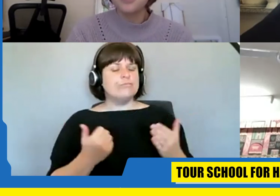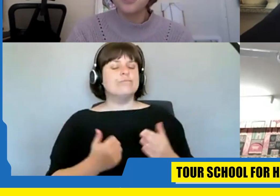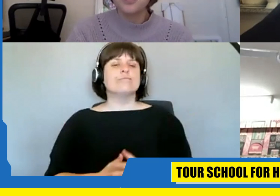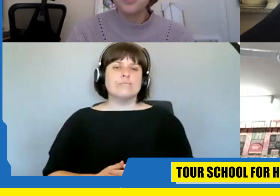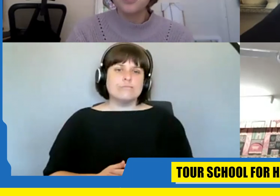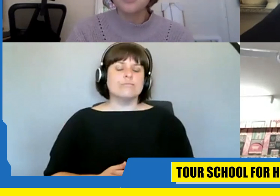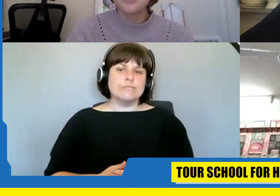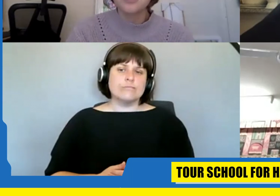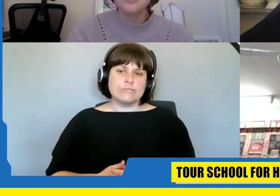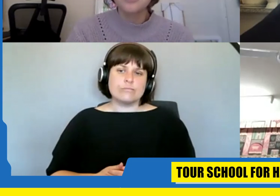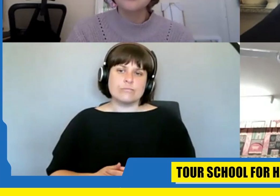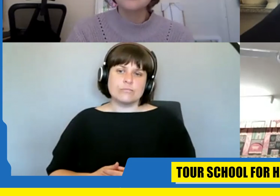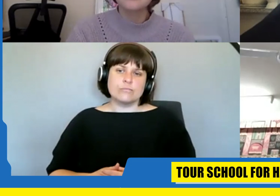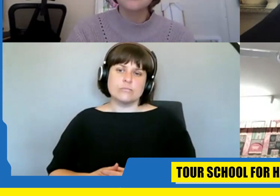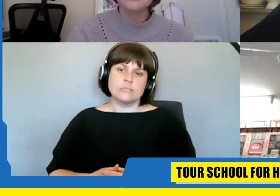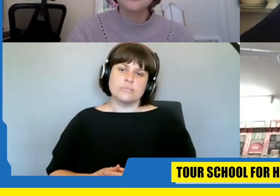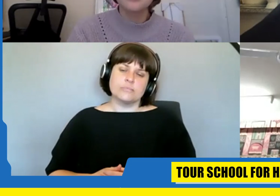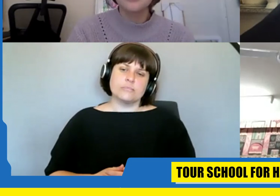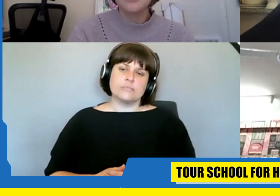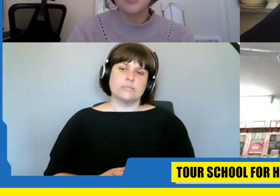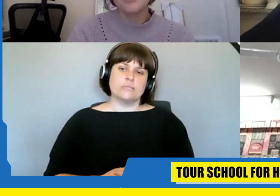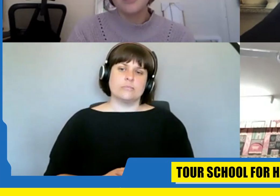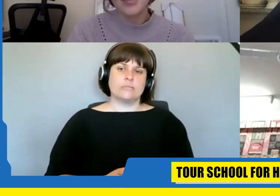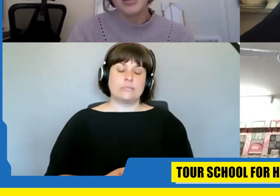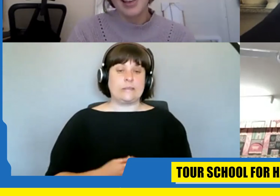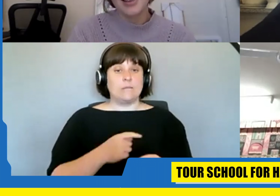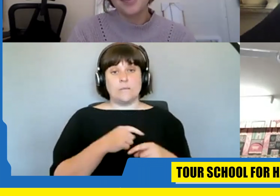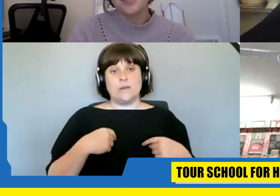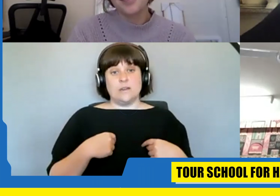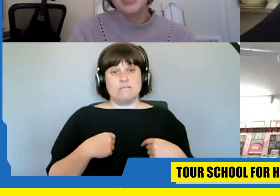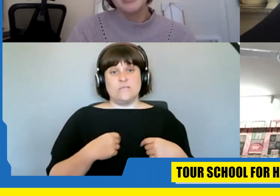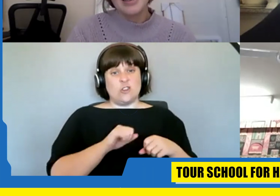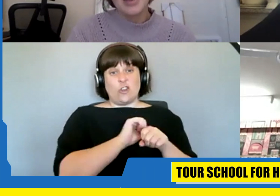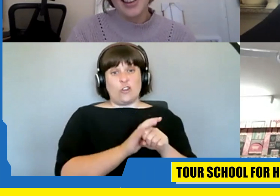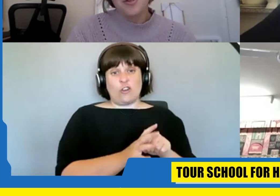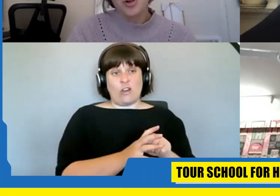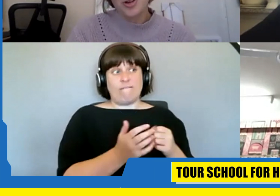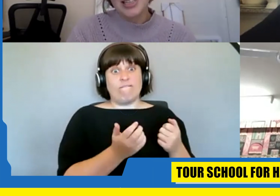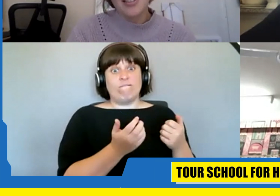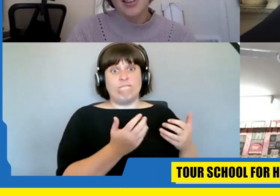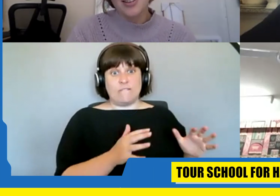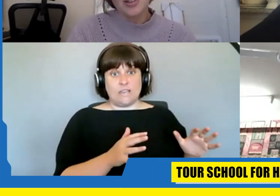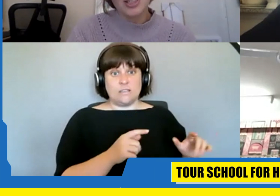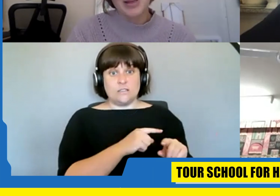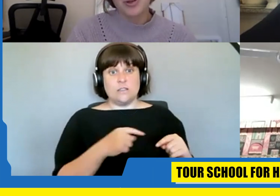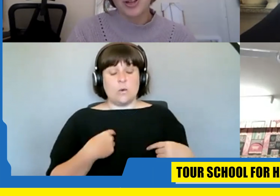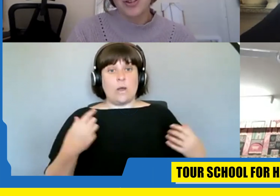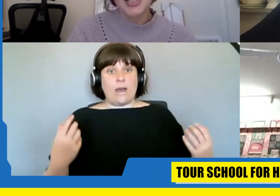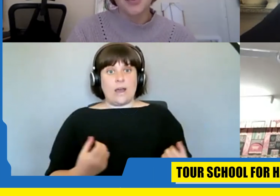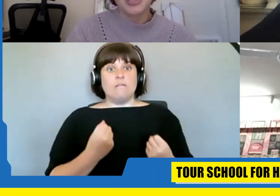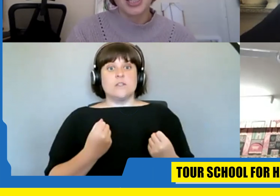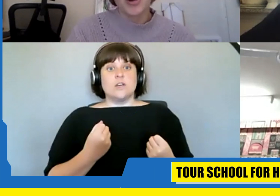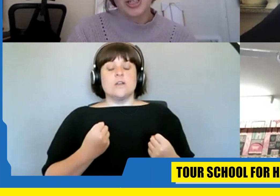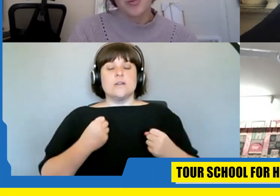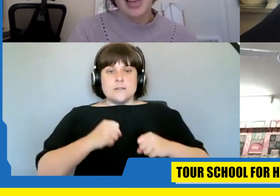we're just in a bit of a, we've just got to get going again after COVID. Yeah, of course. And I think lots of people are in a very